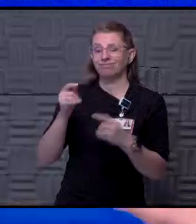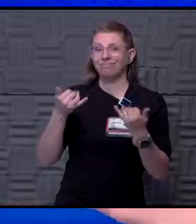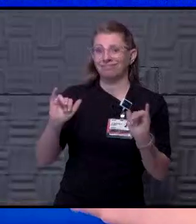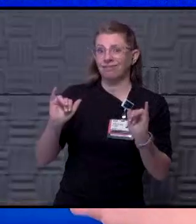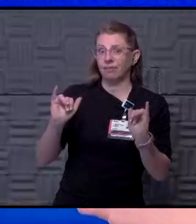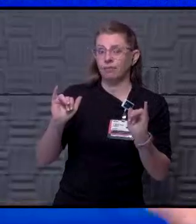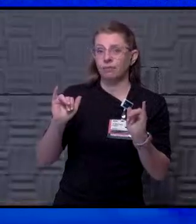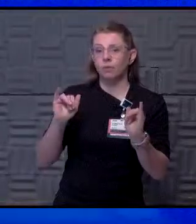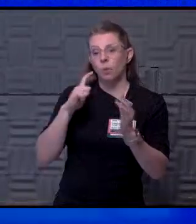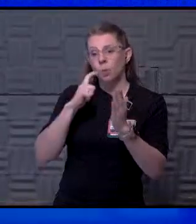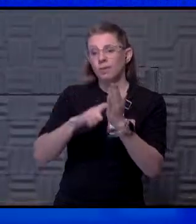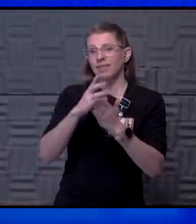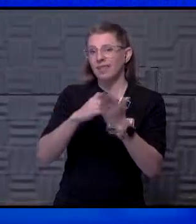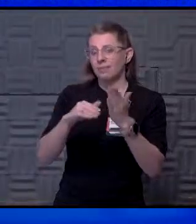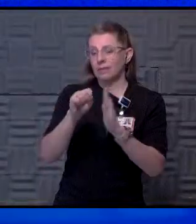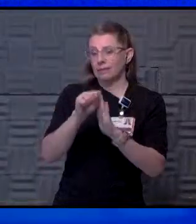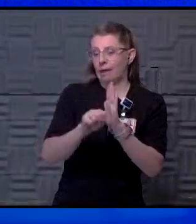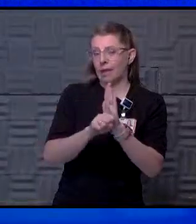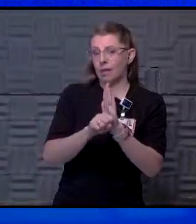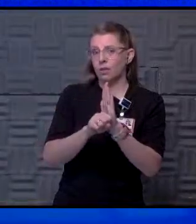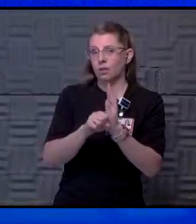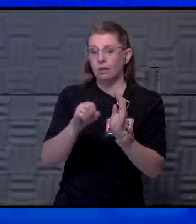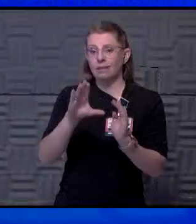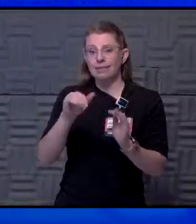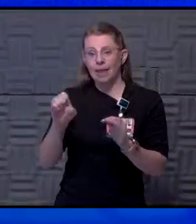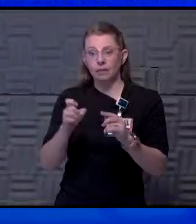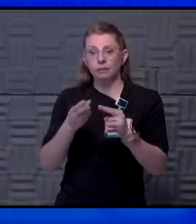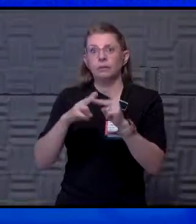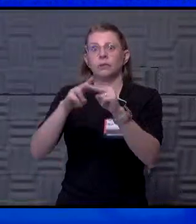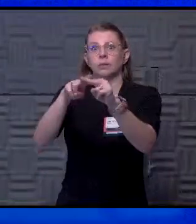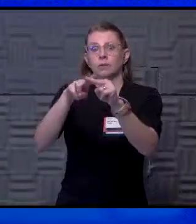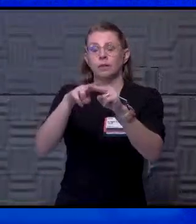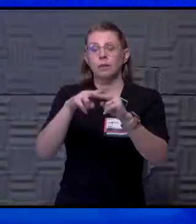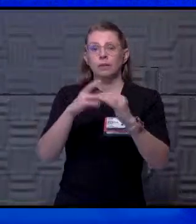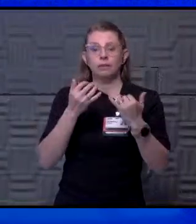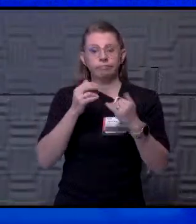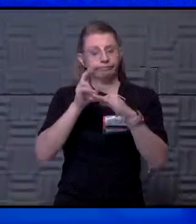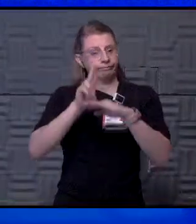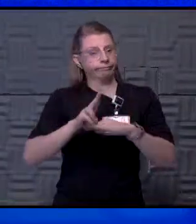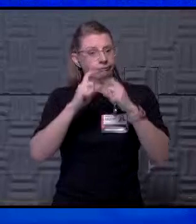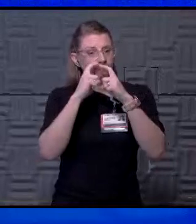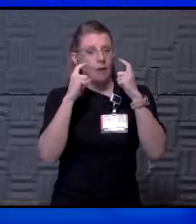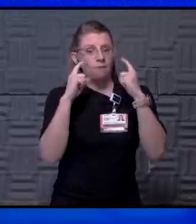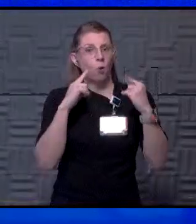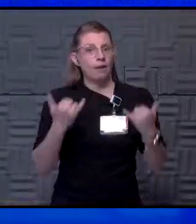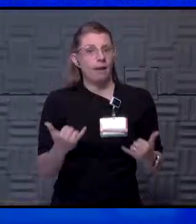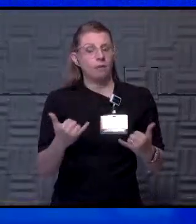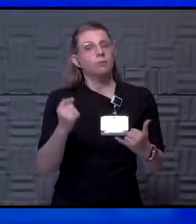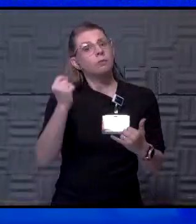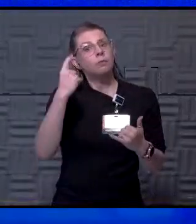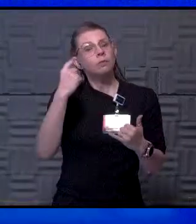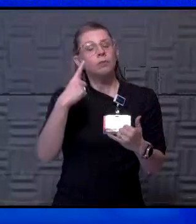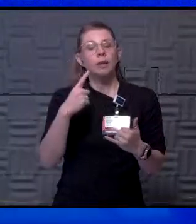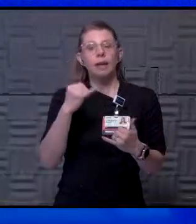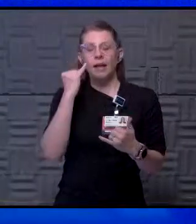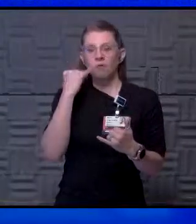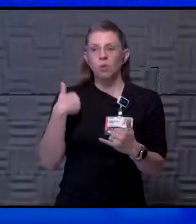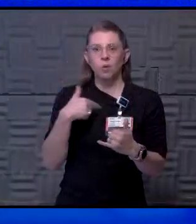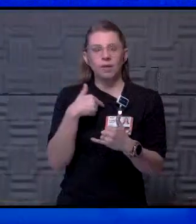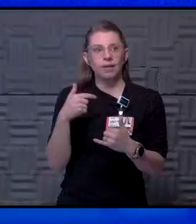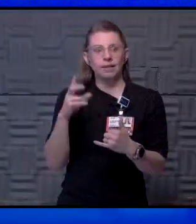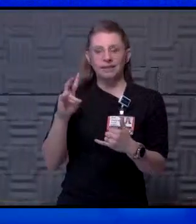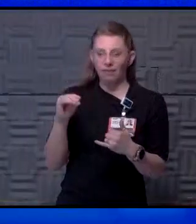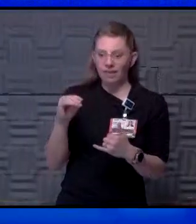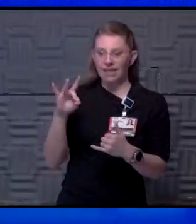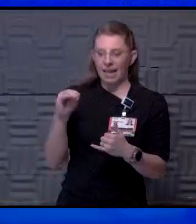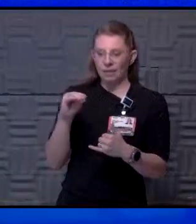and we're seeing it in some states, that's where the rise in cases is. So you got to keep masks on for now. Although I think, man, if we can get 70 to